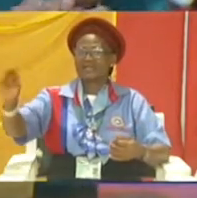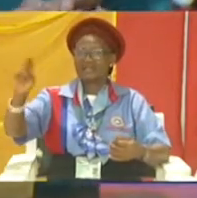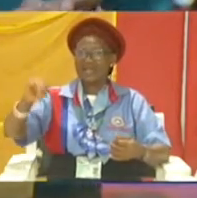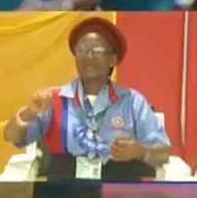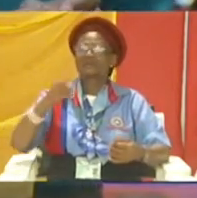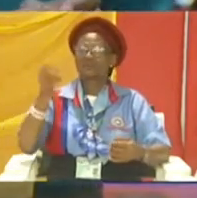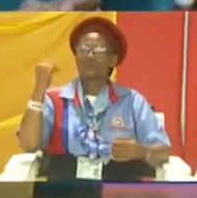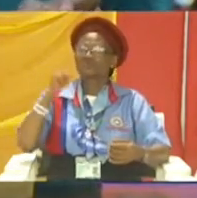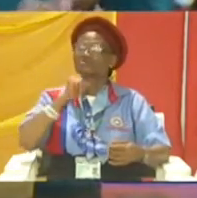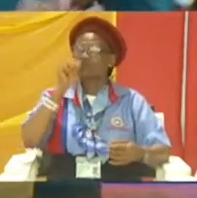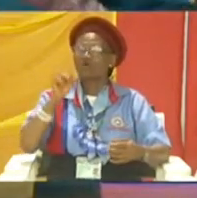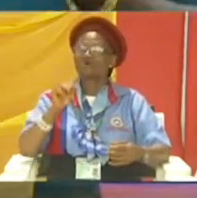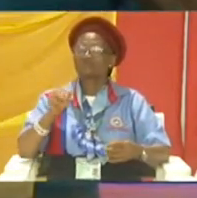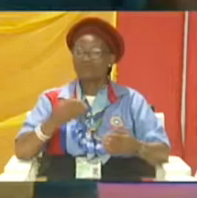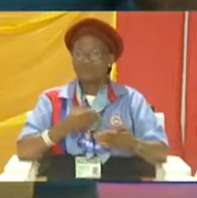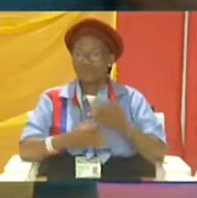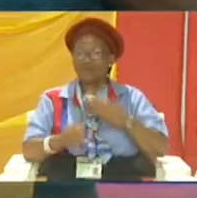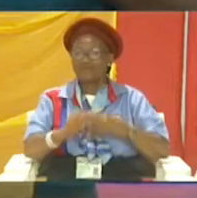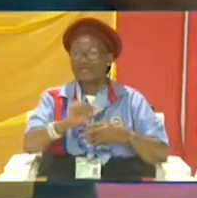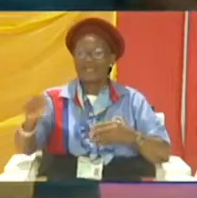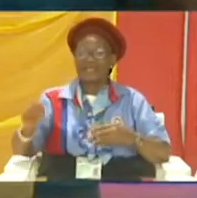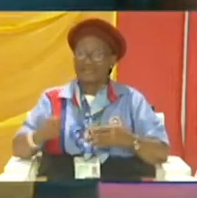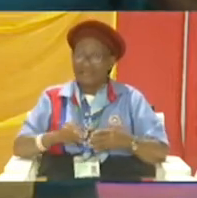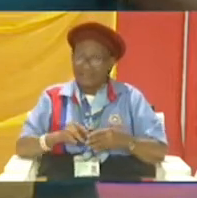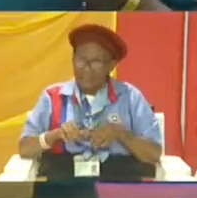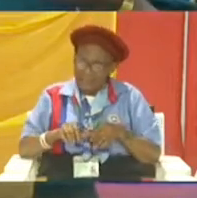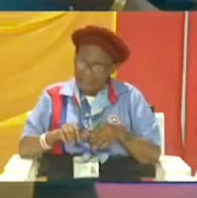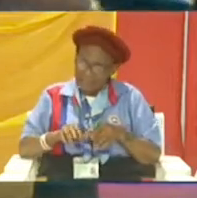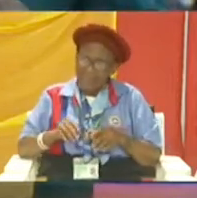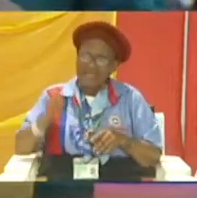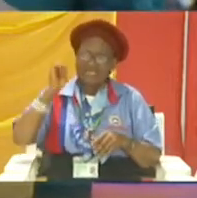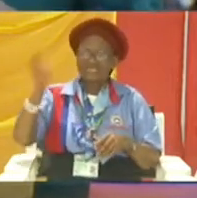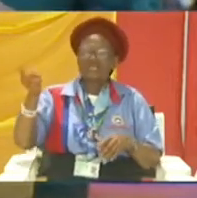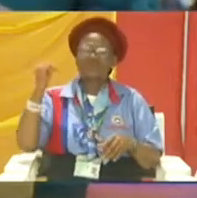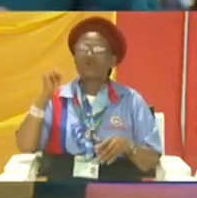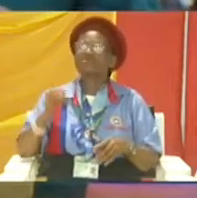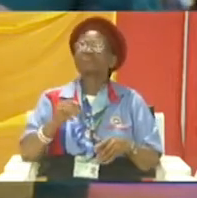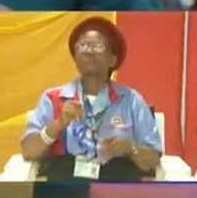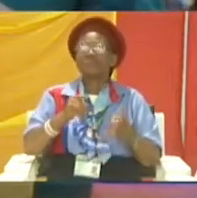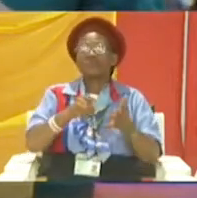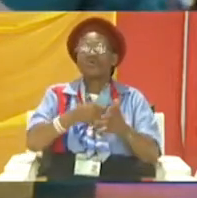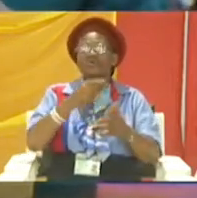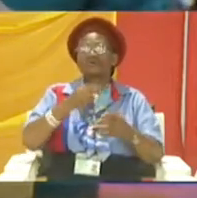leper. He was once healthy.